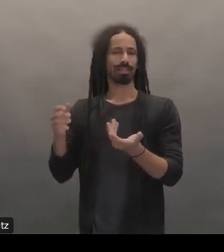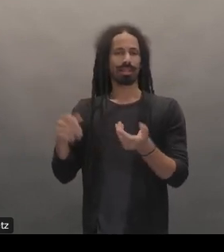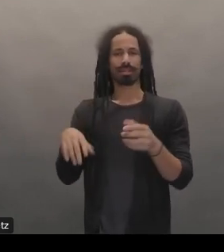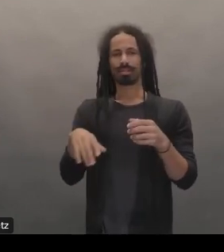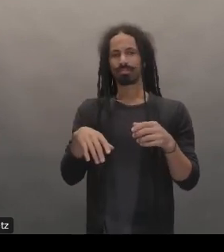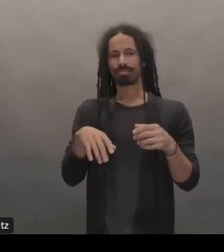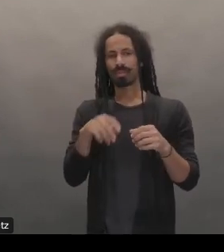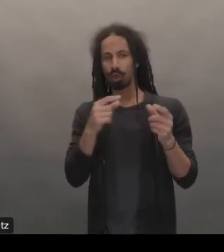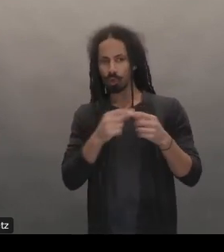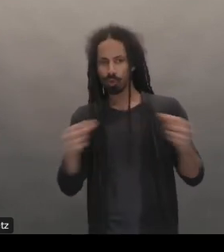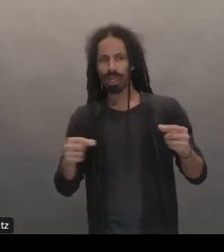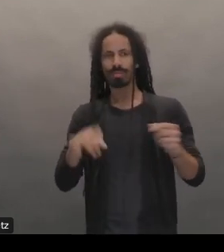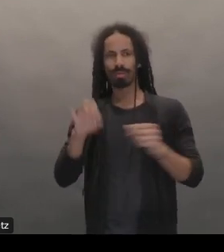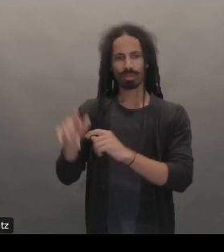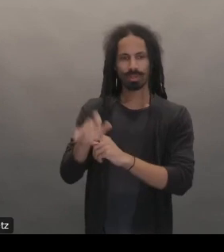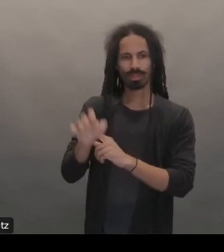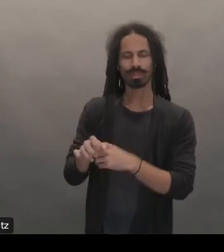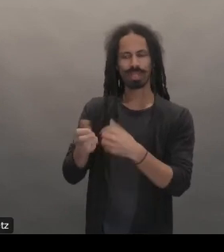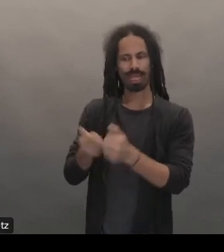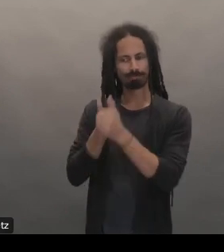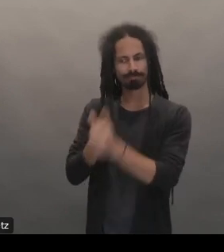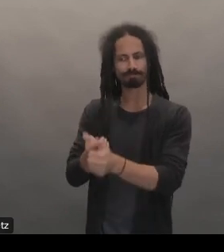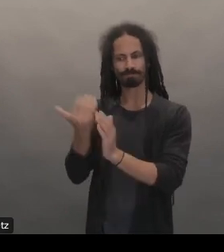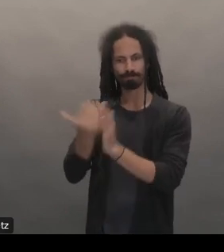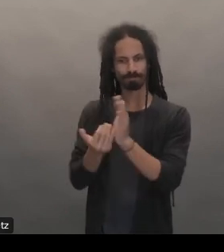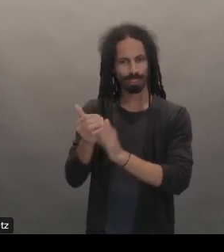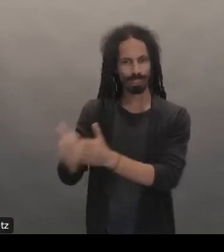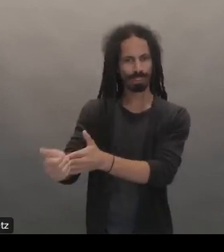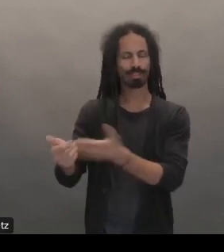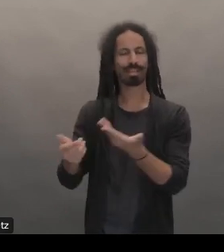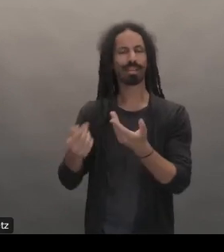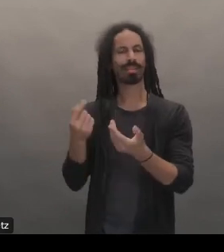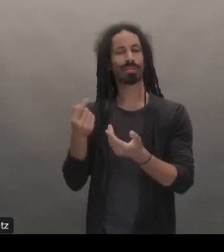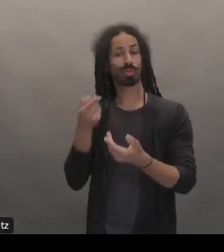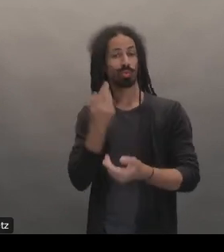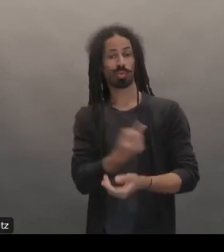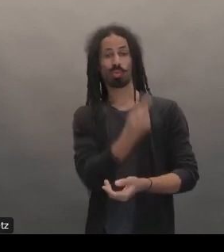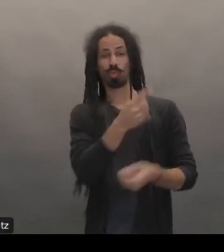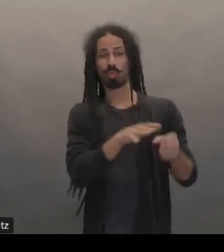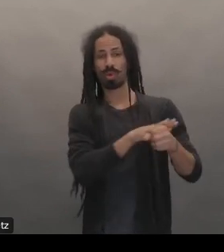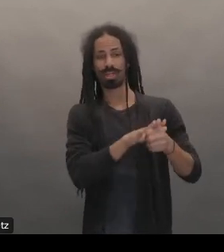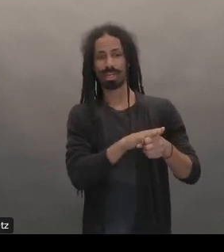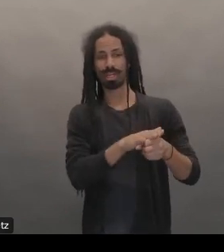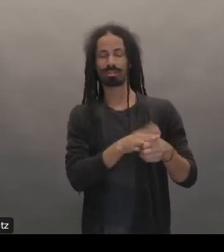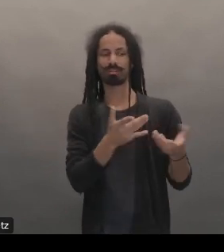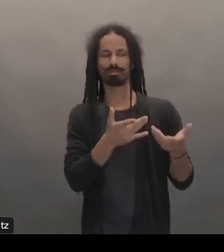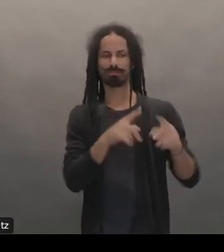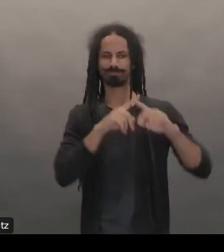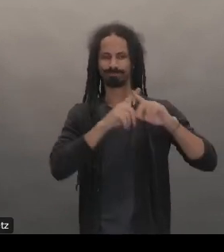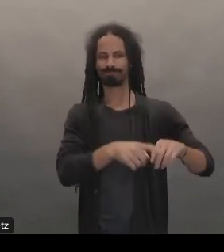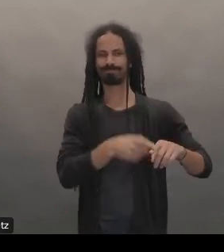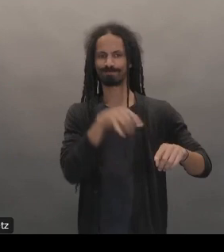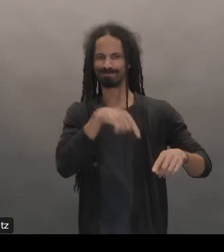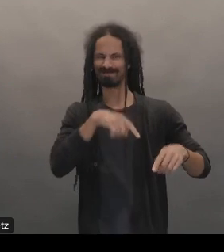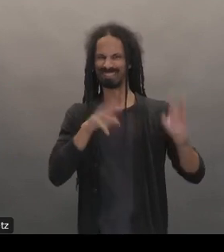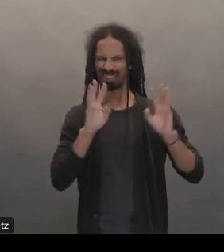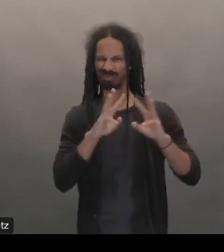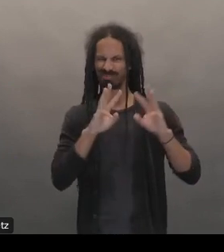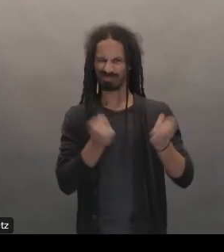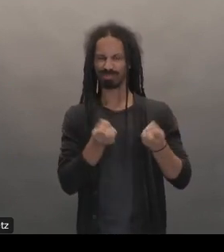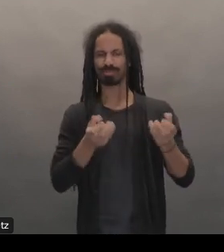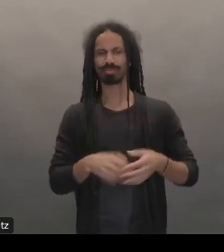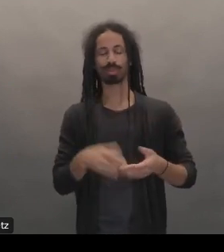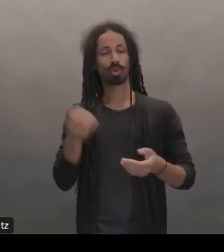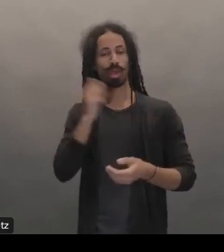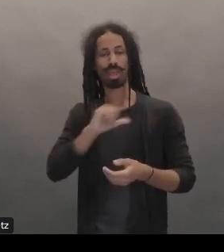guidelines, and there's one dedicated entirely to paper format. So check that out. Again, if you want to review any of the information from